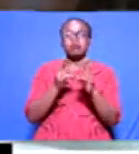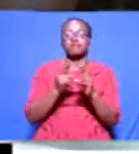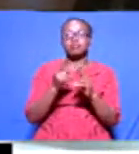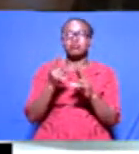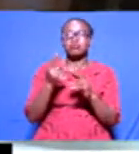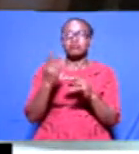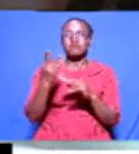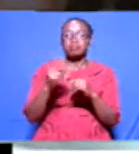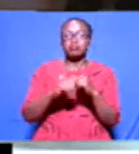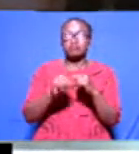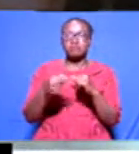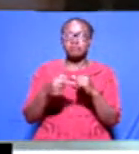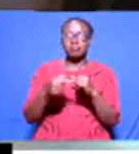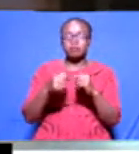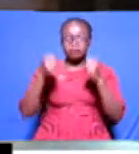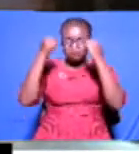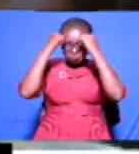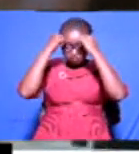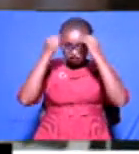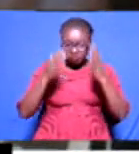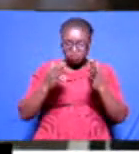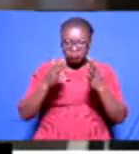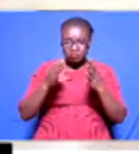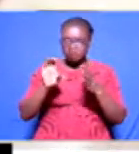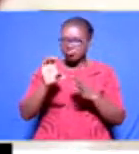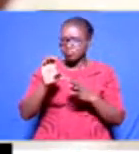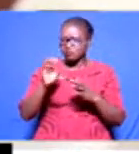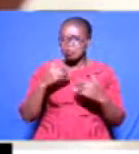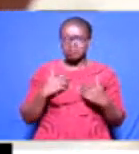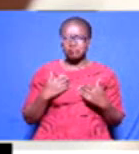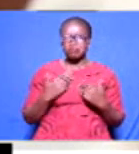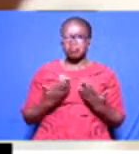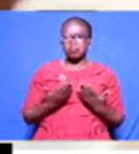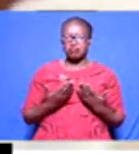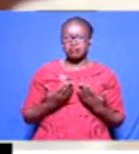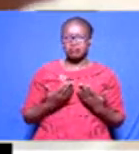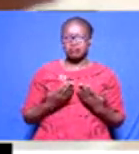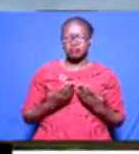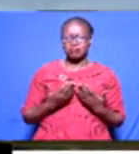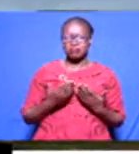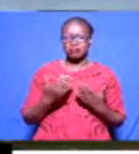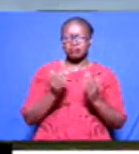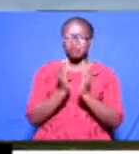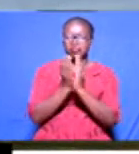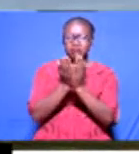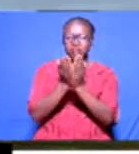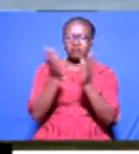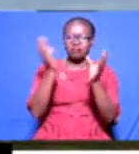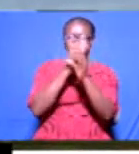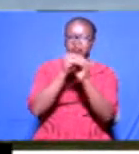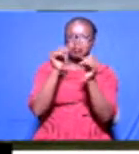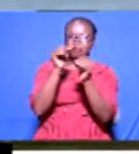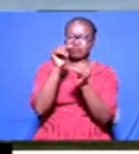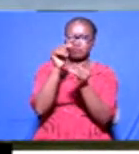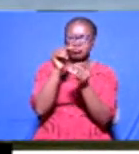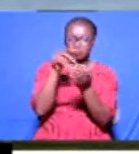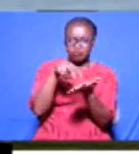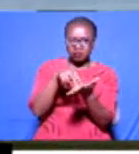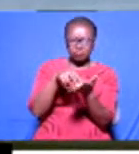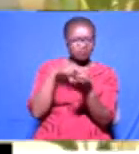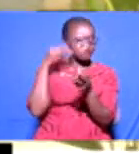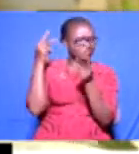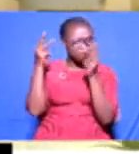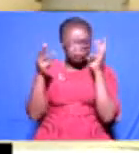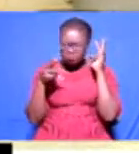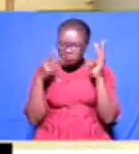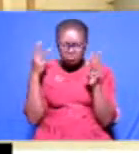46,000 students who set the exam scored an E, a trend that Serafina presidential aspirant Jimmy Wajigi says is worrying. Wajigi